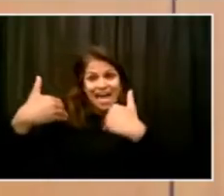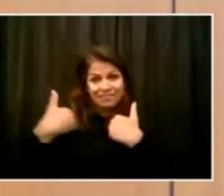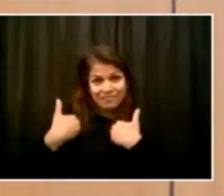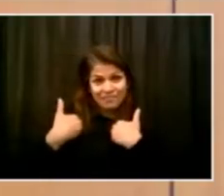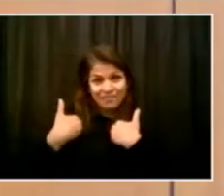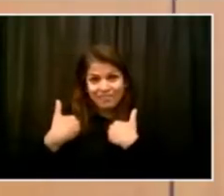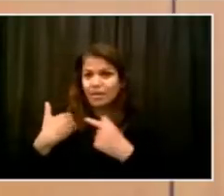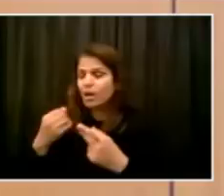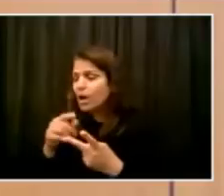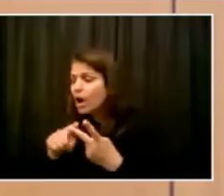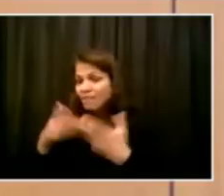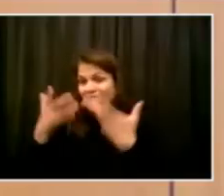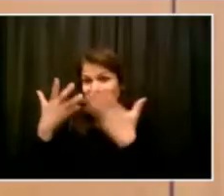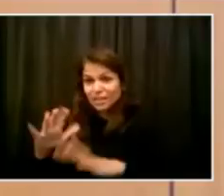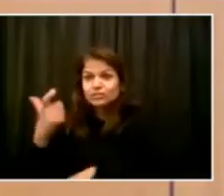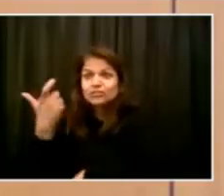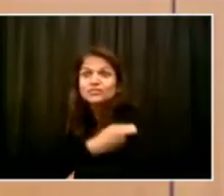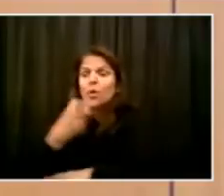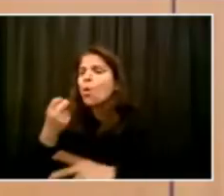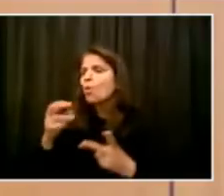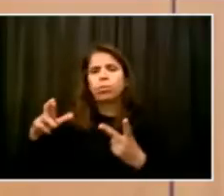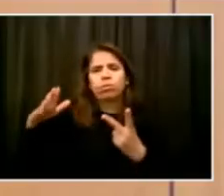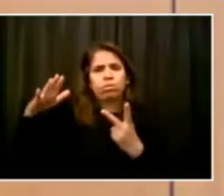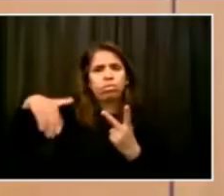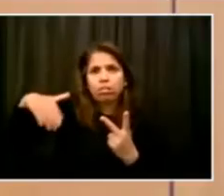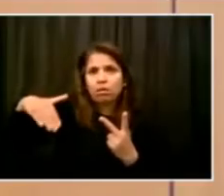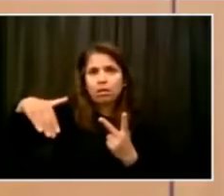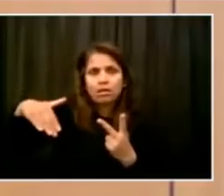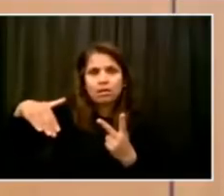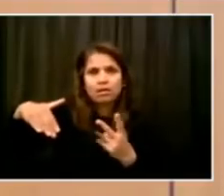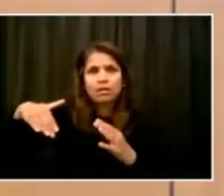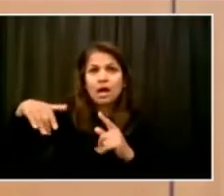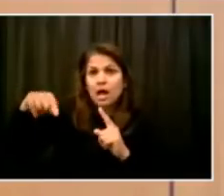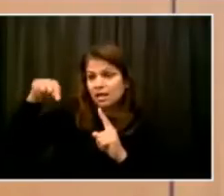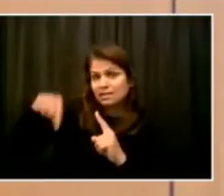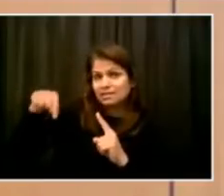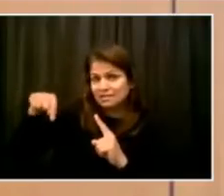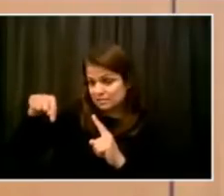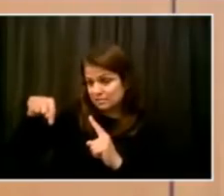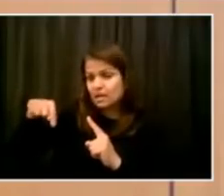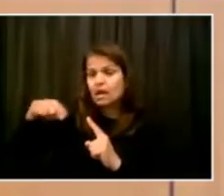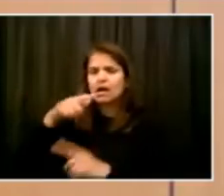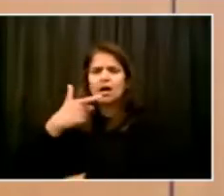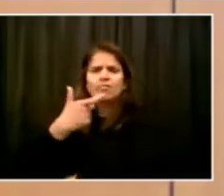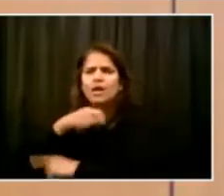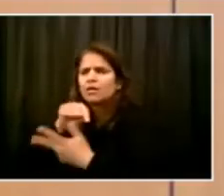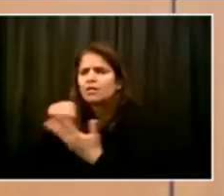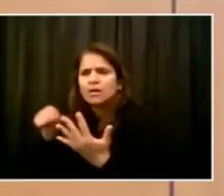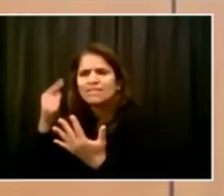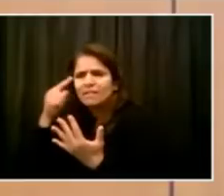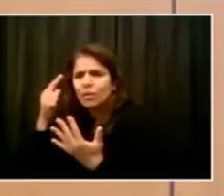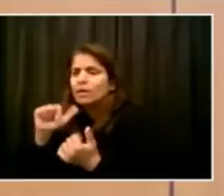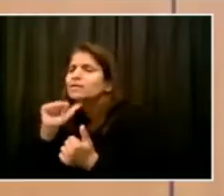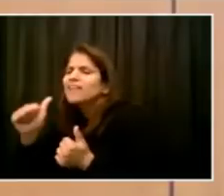form correlated to this illness. This illness, from what we know right now,